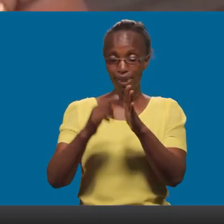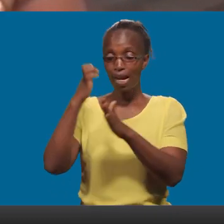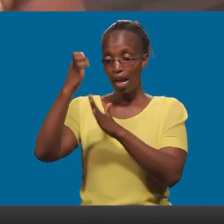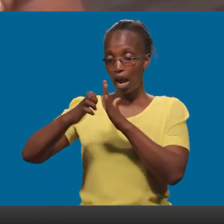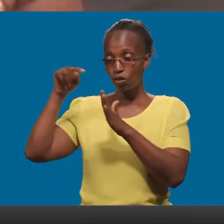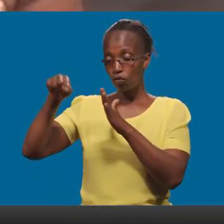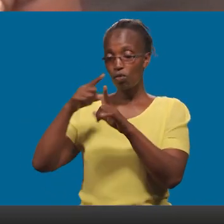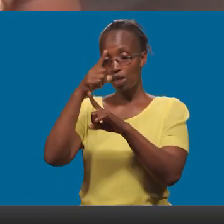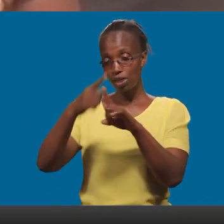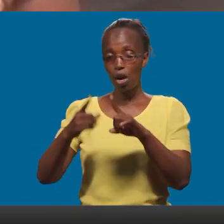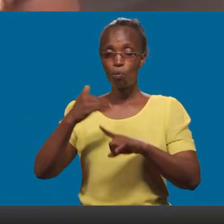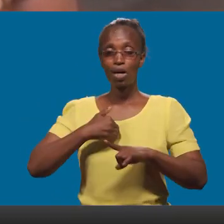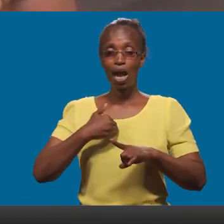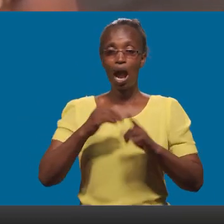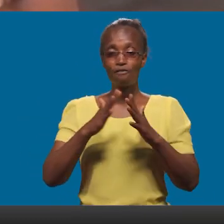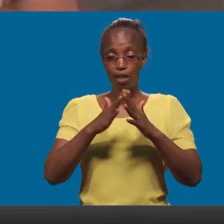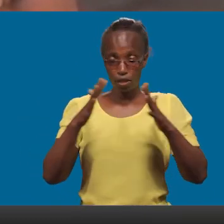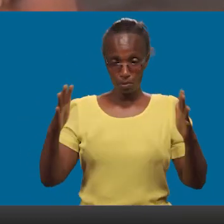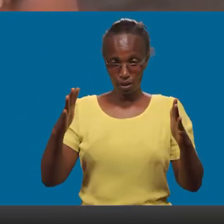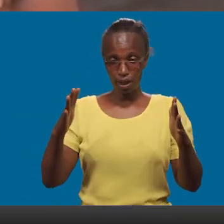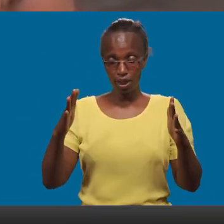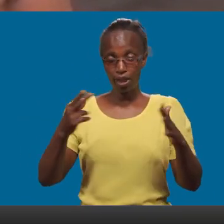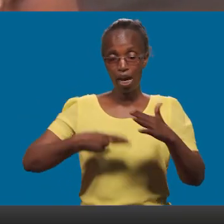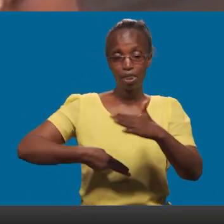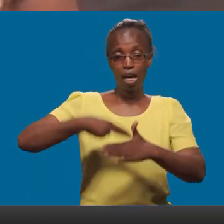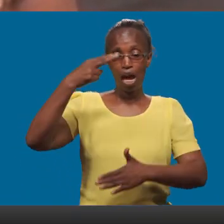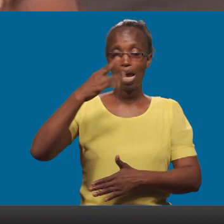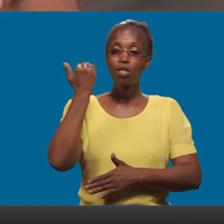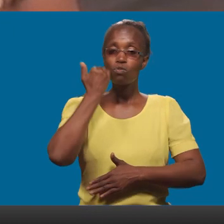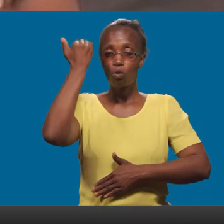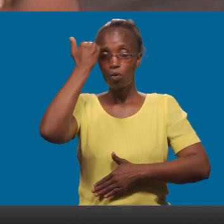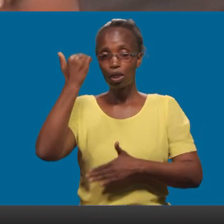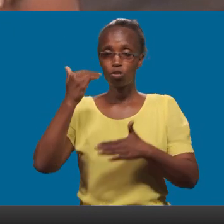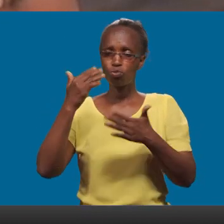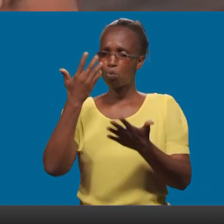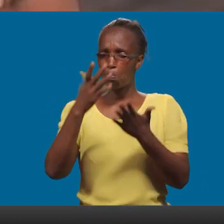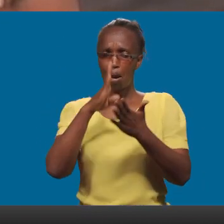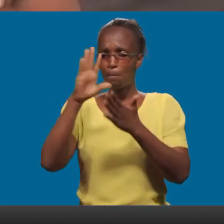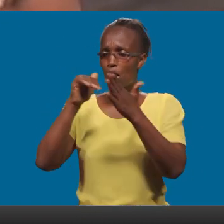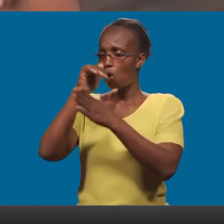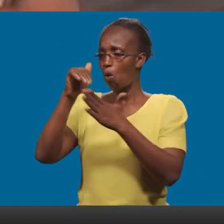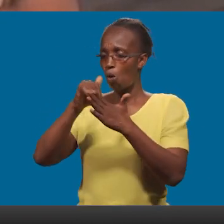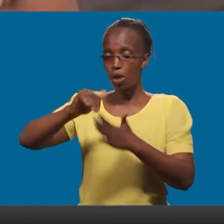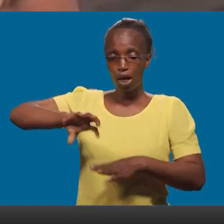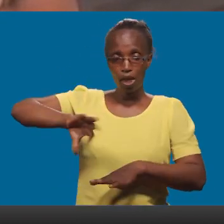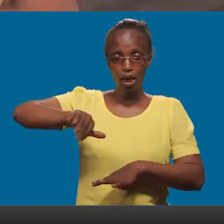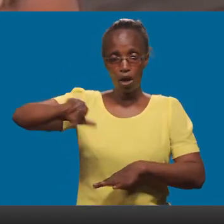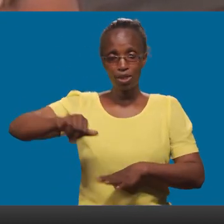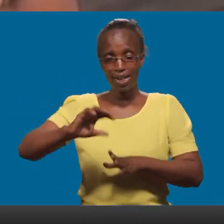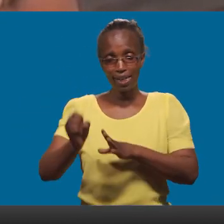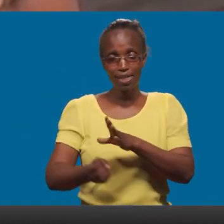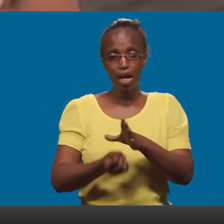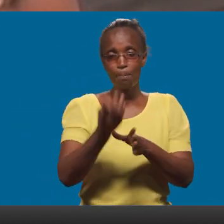this year, we will have significantly expanded the reach of the High Court to nearly all the counties and re-establish